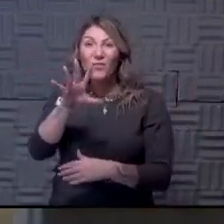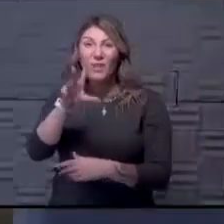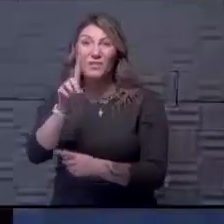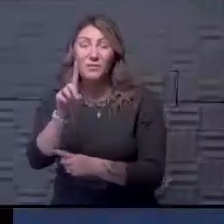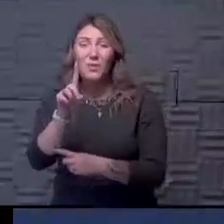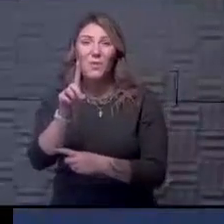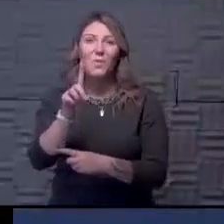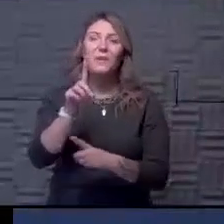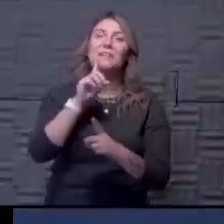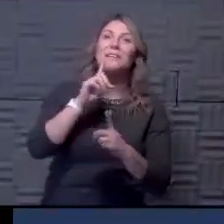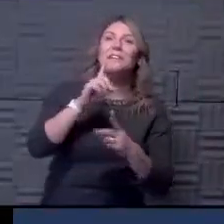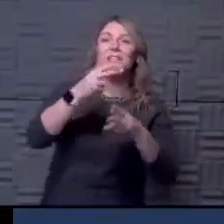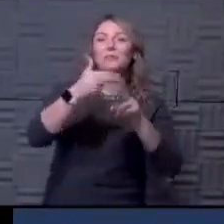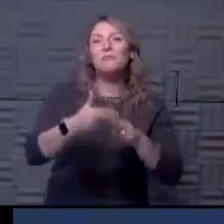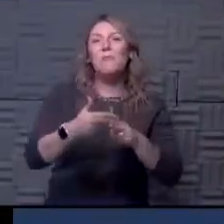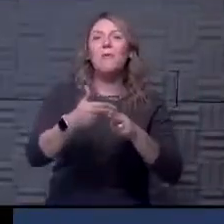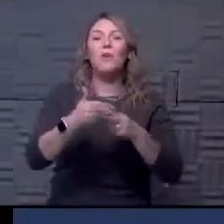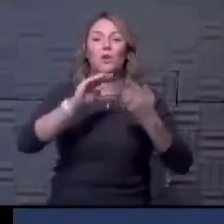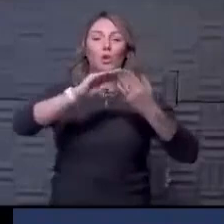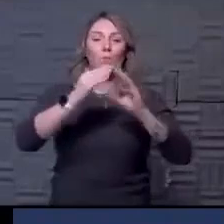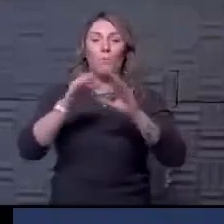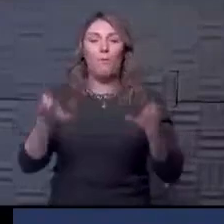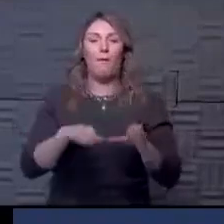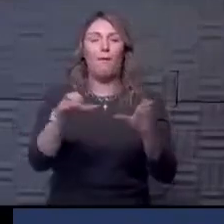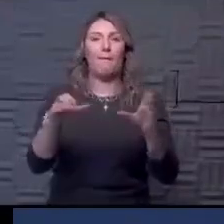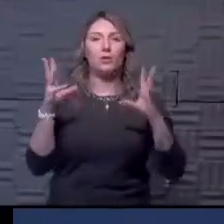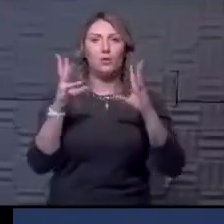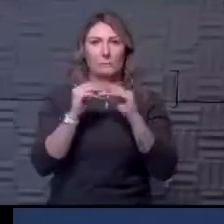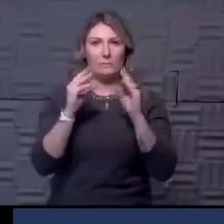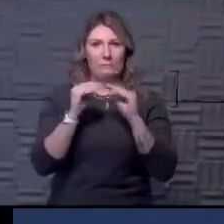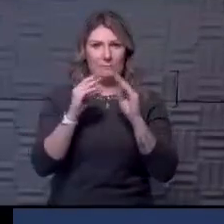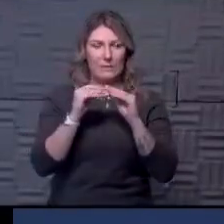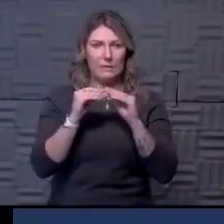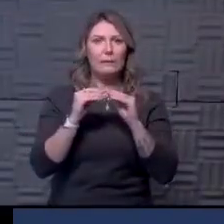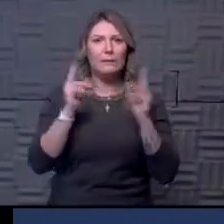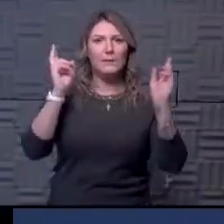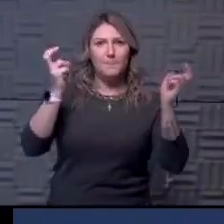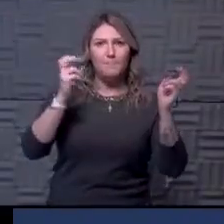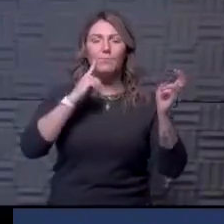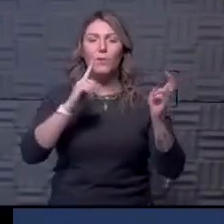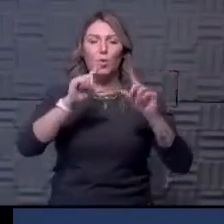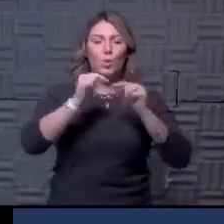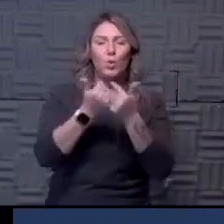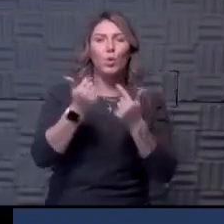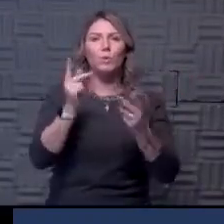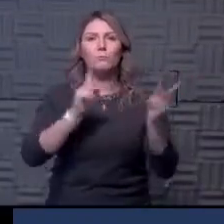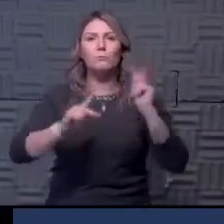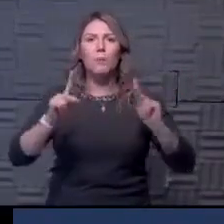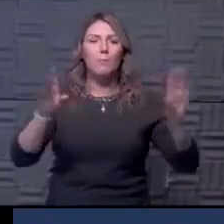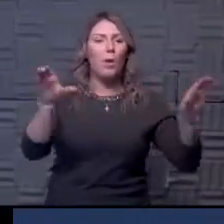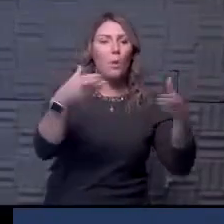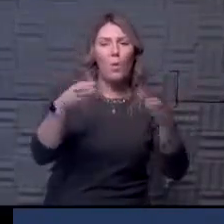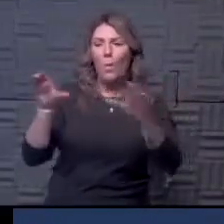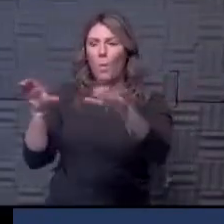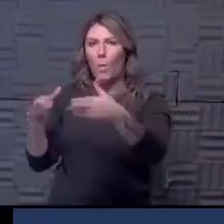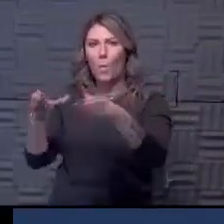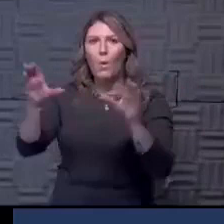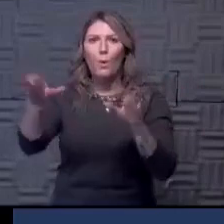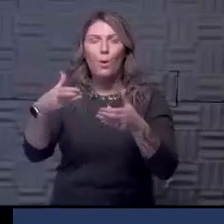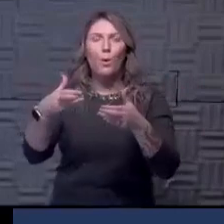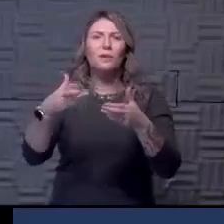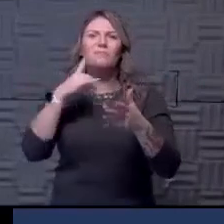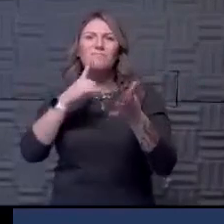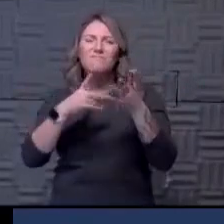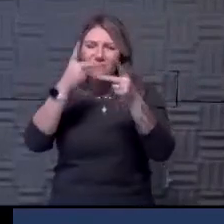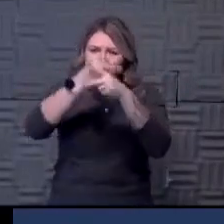them community action meetings. These were groups of people throughout the state of Kansas gathering together to discover